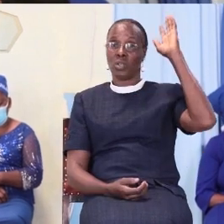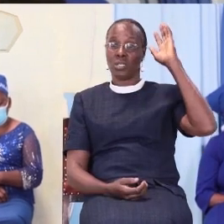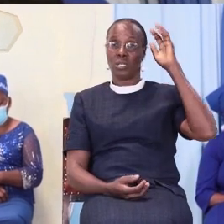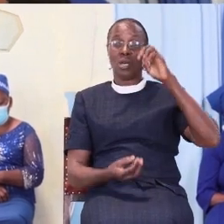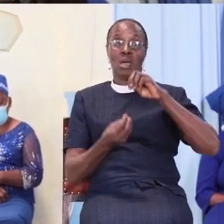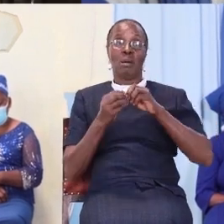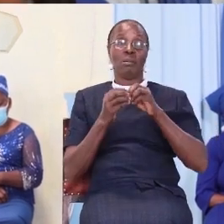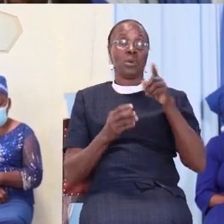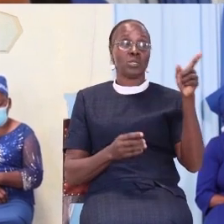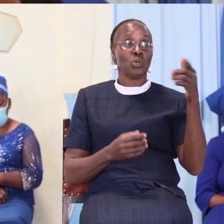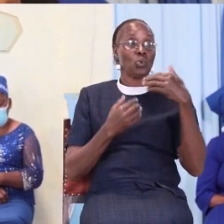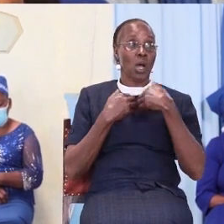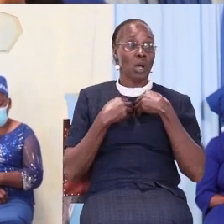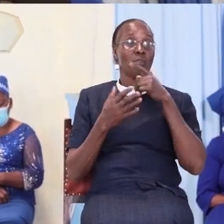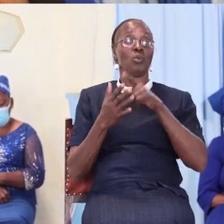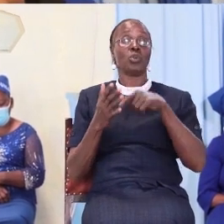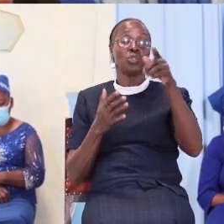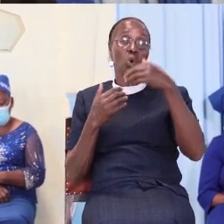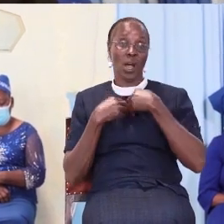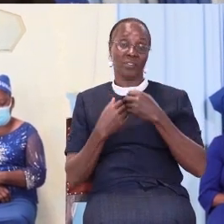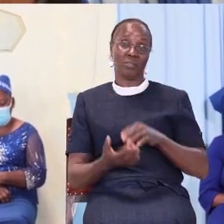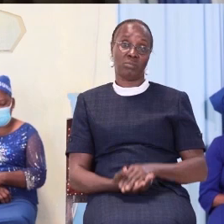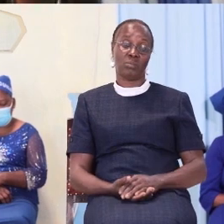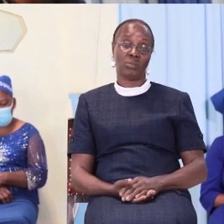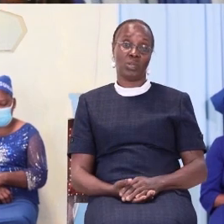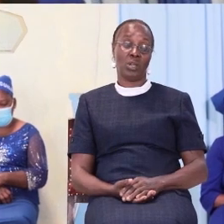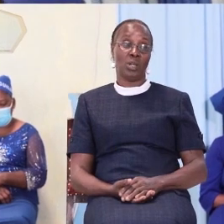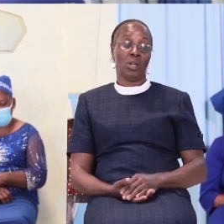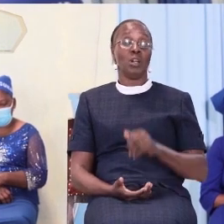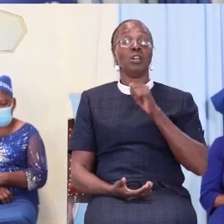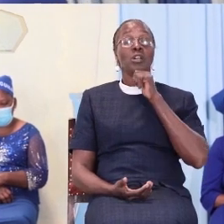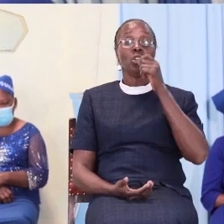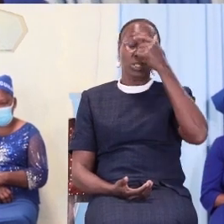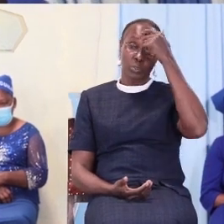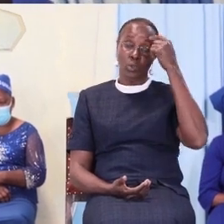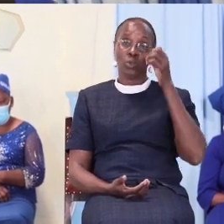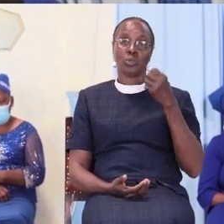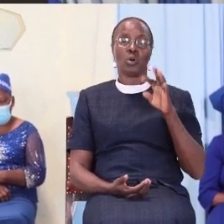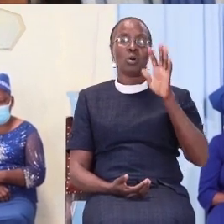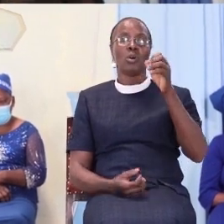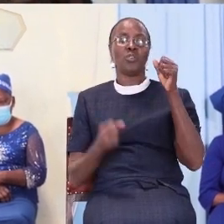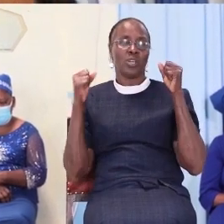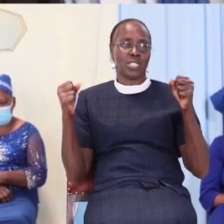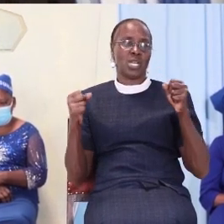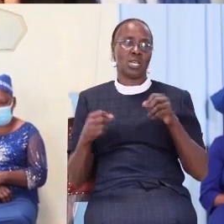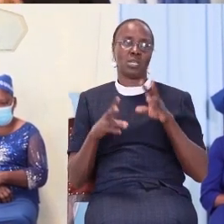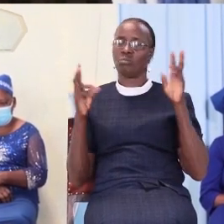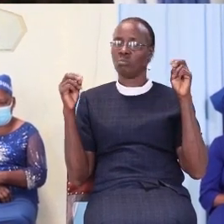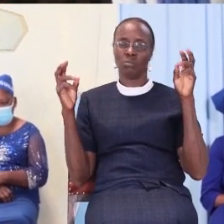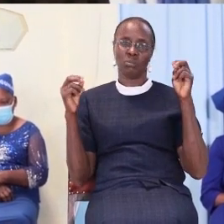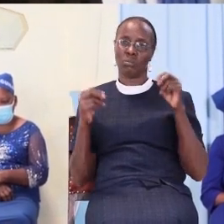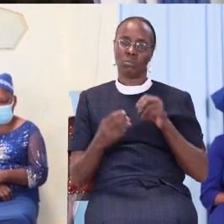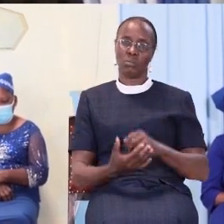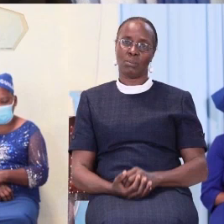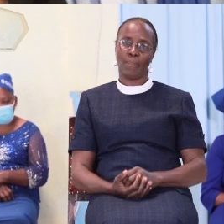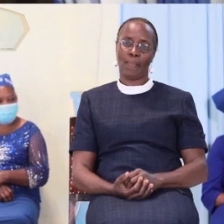This is the greatest gospel we can give to the world, that we must always remember